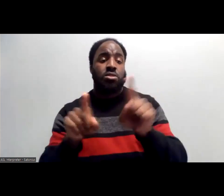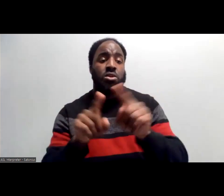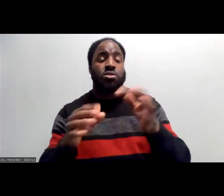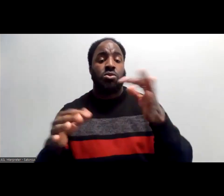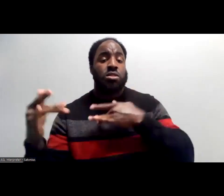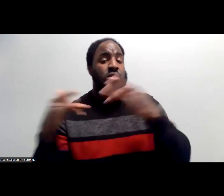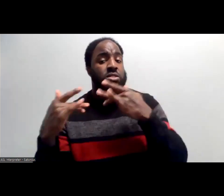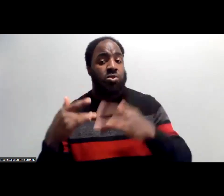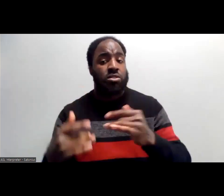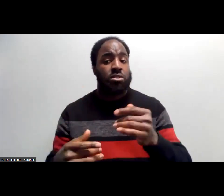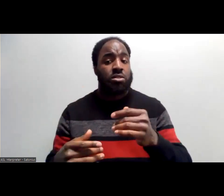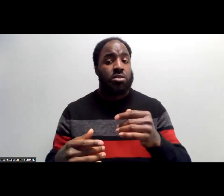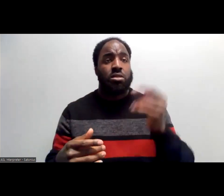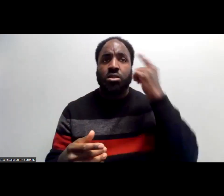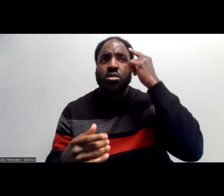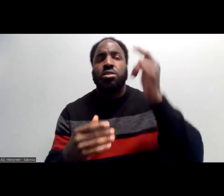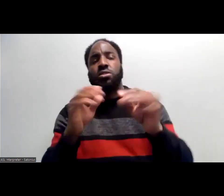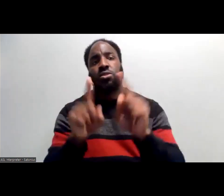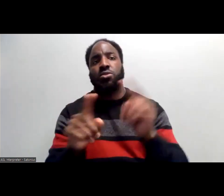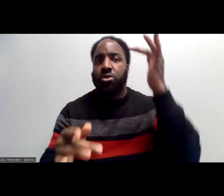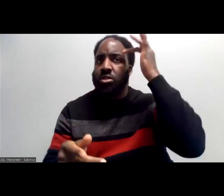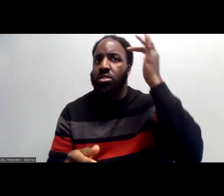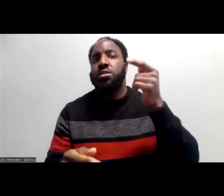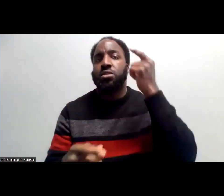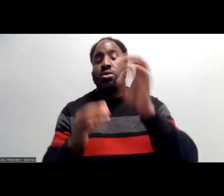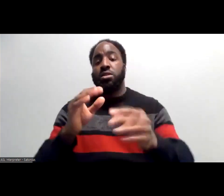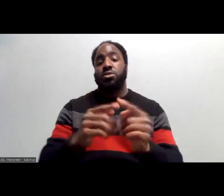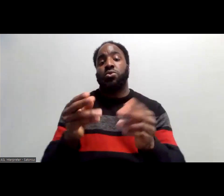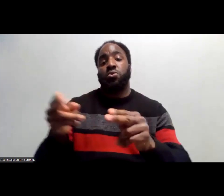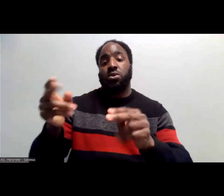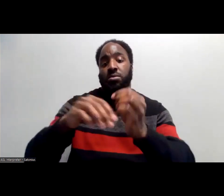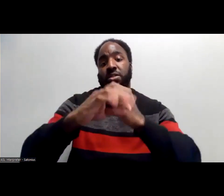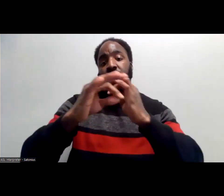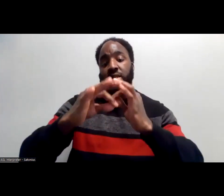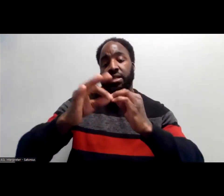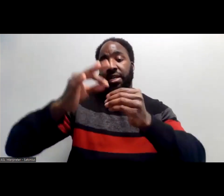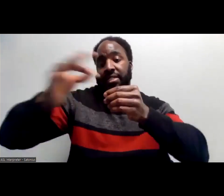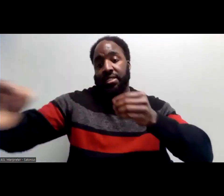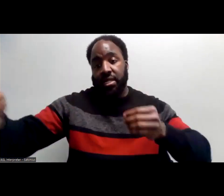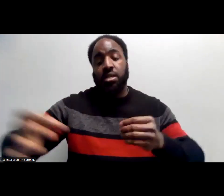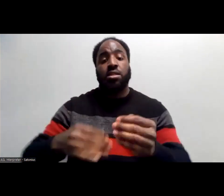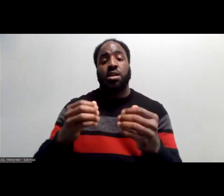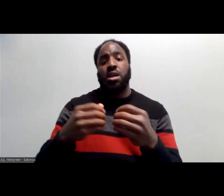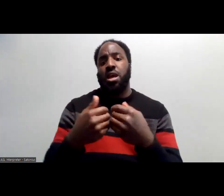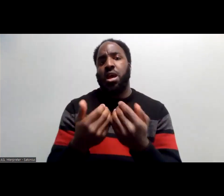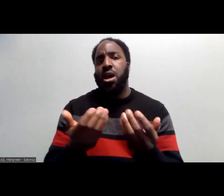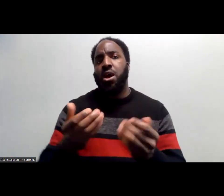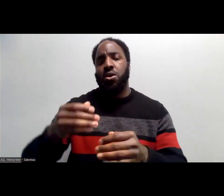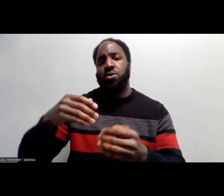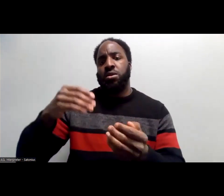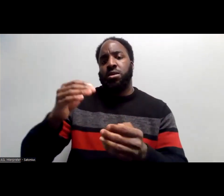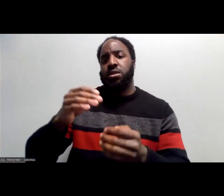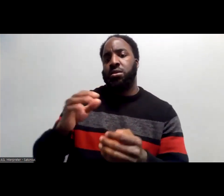considerations to factor, including how extensive this benefit will be, who is eligible for